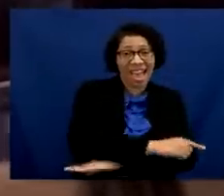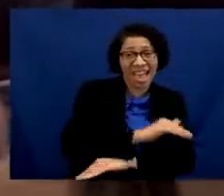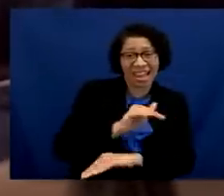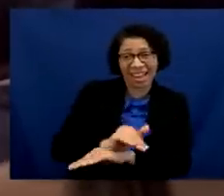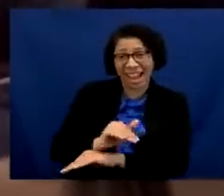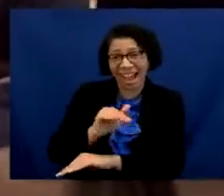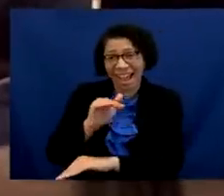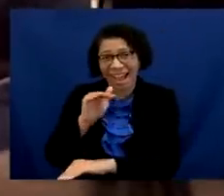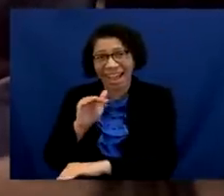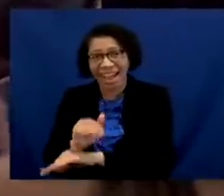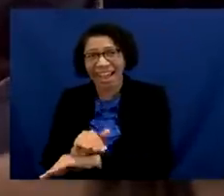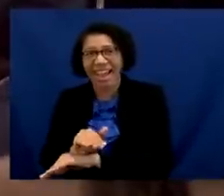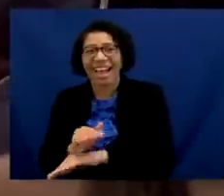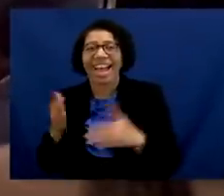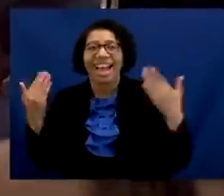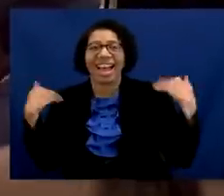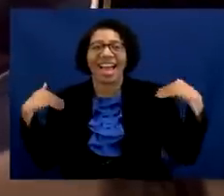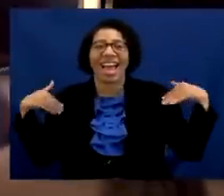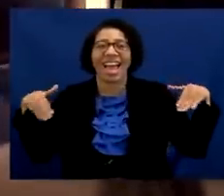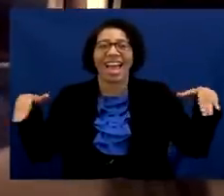night the angels